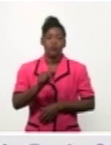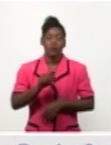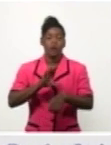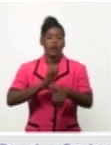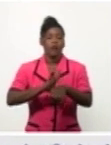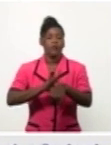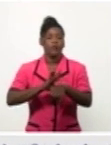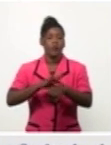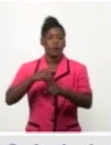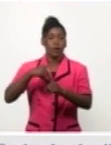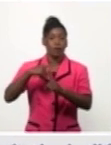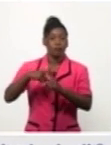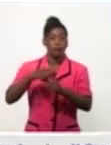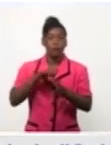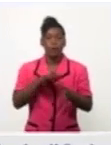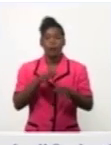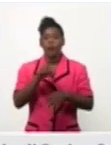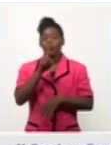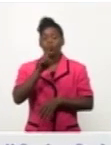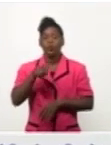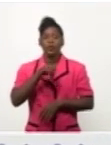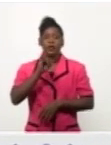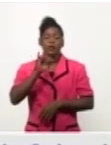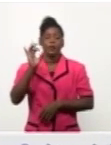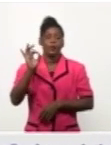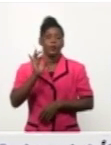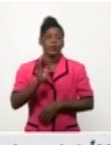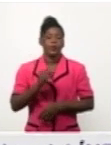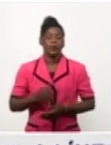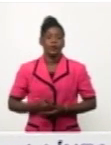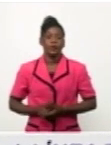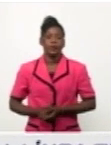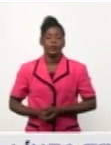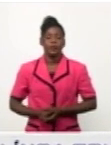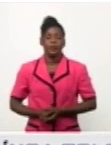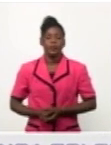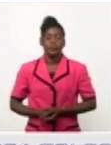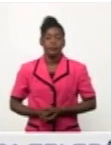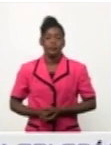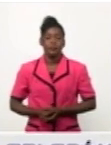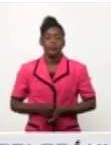2,273 people have been diagnosed with COVID-19, 1.6%.